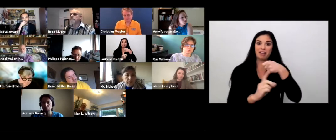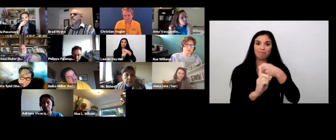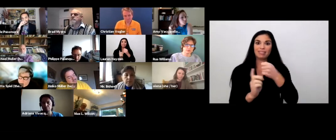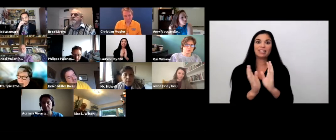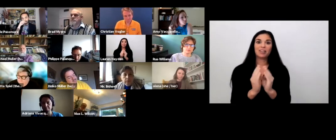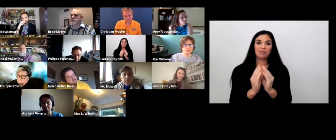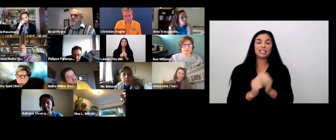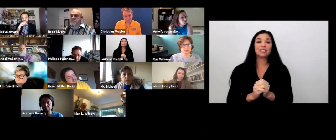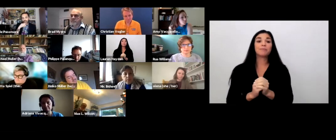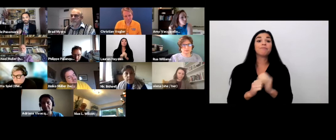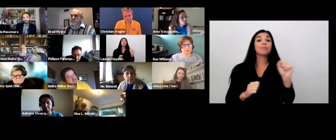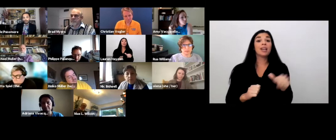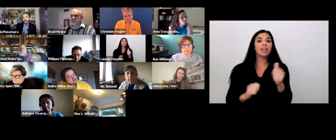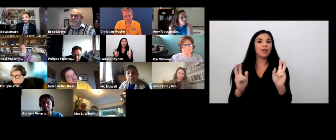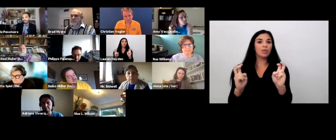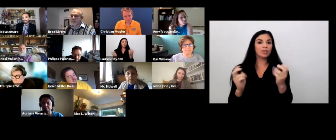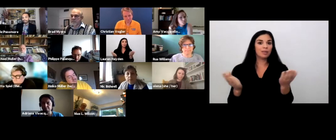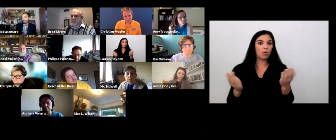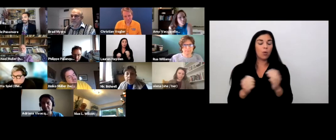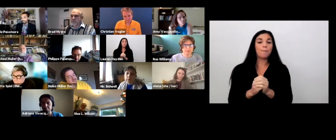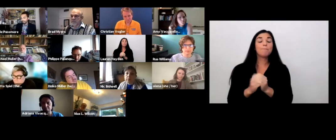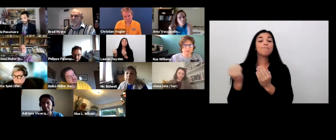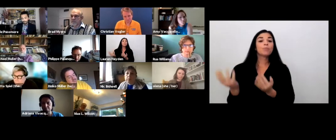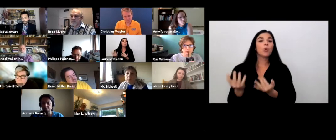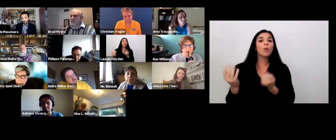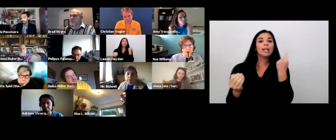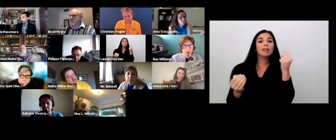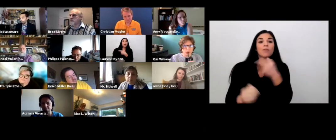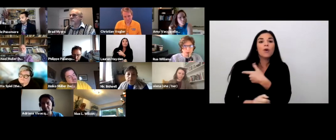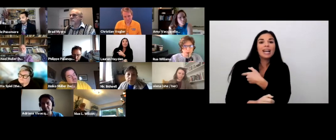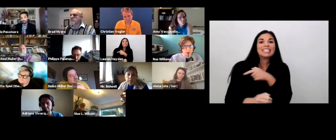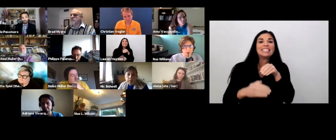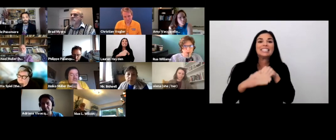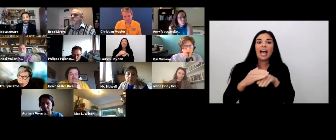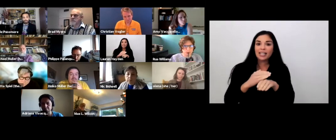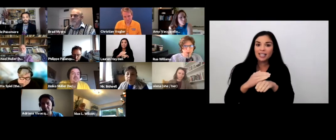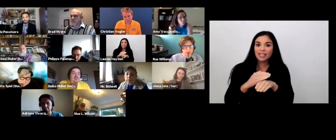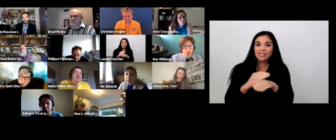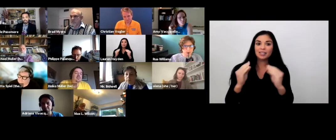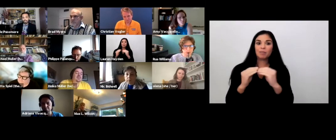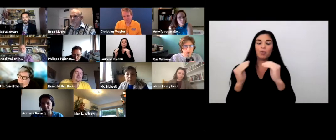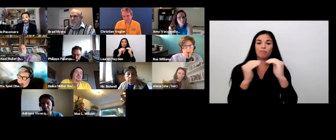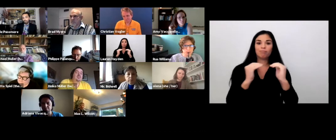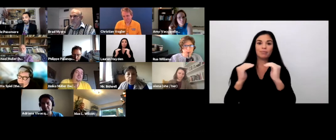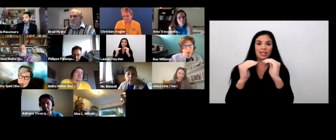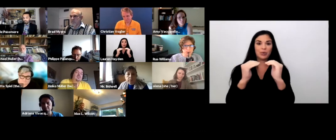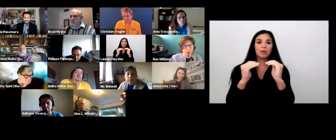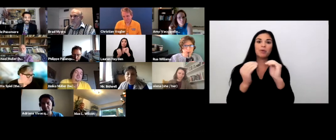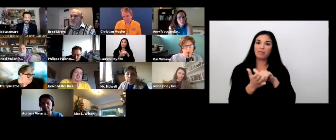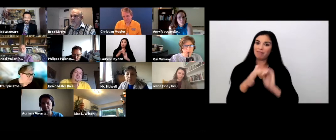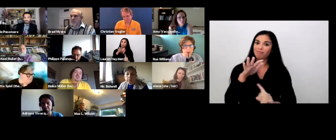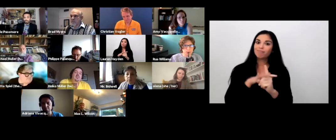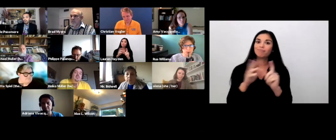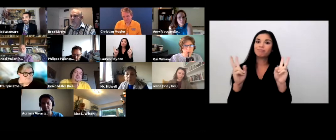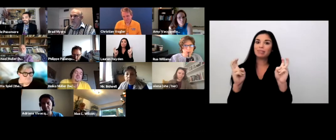Another theme was that waiting for access to vaccines to be more equitable came up. This also